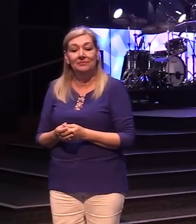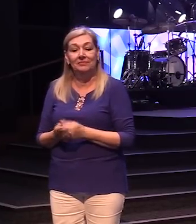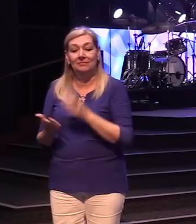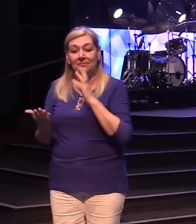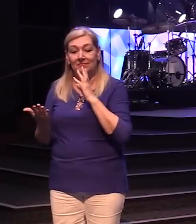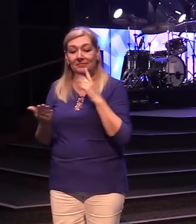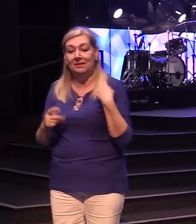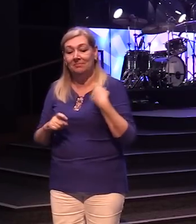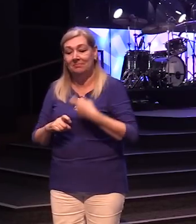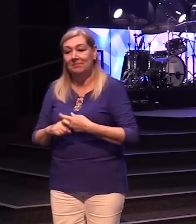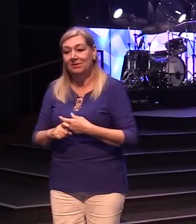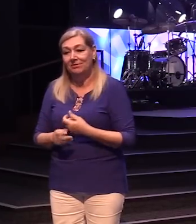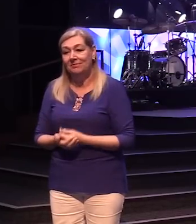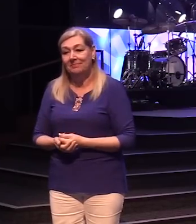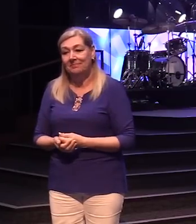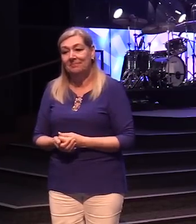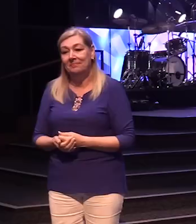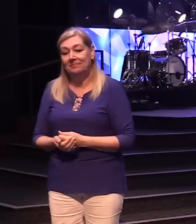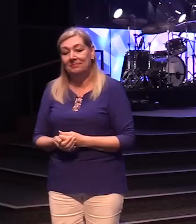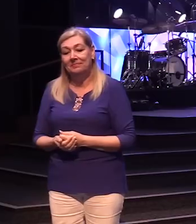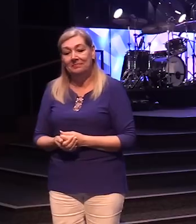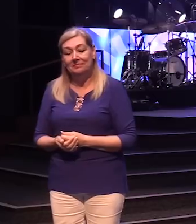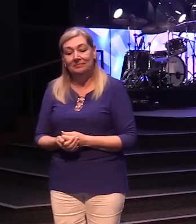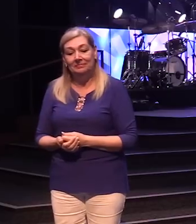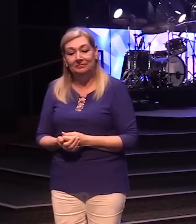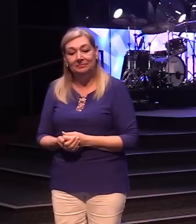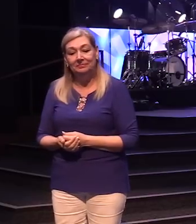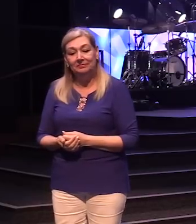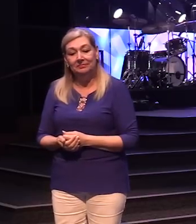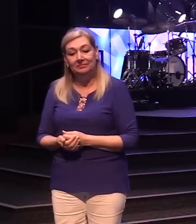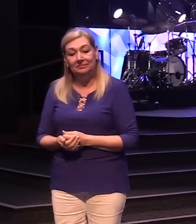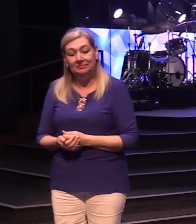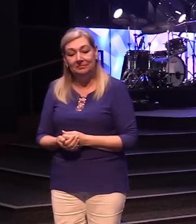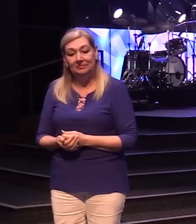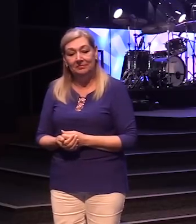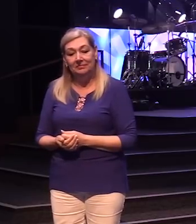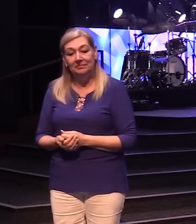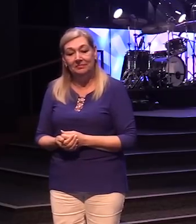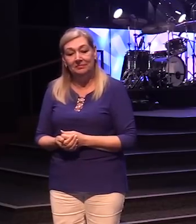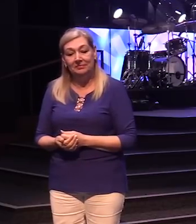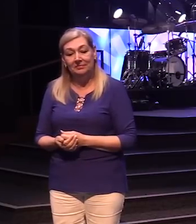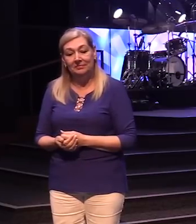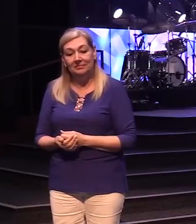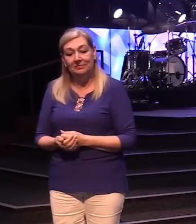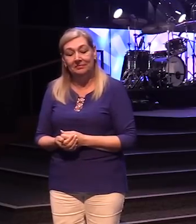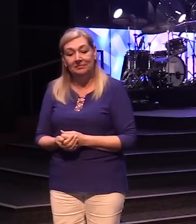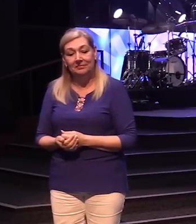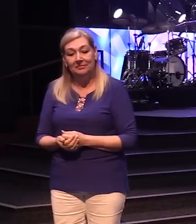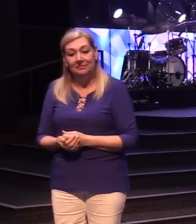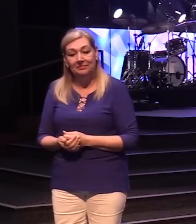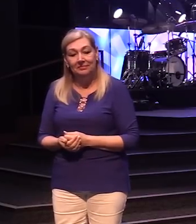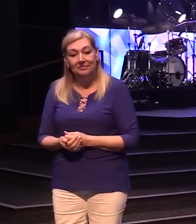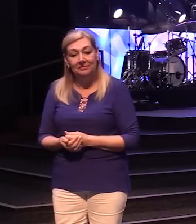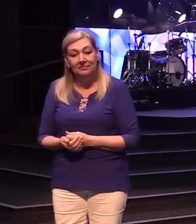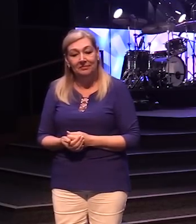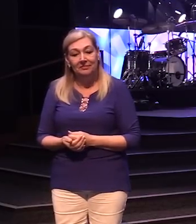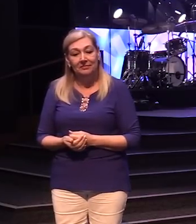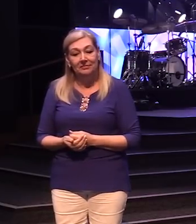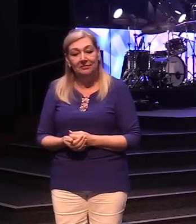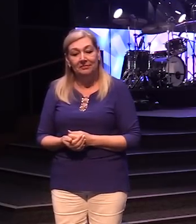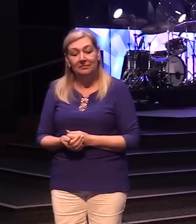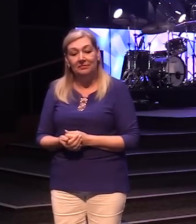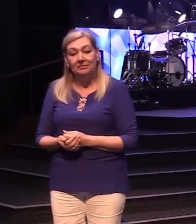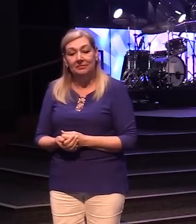Necesitamos un palabra de esperanza. Ayúdame, por favor, y lléname con tu Espíritu